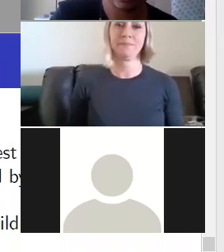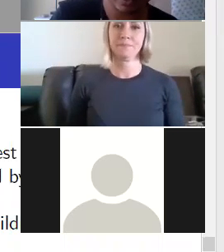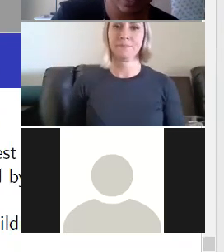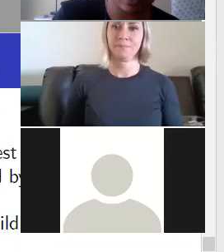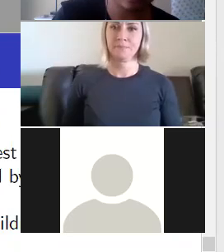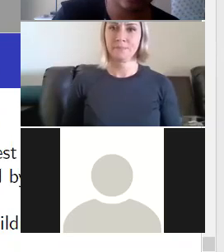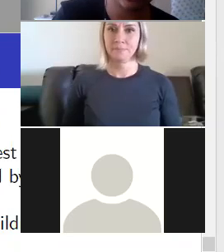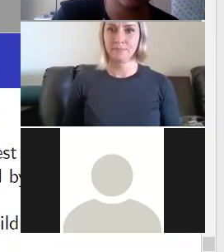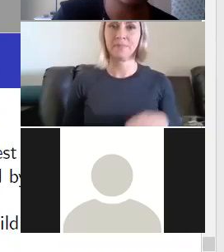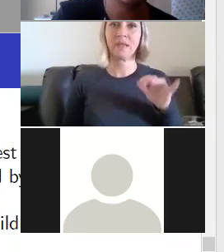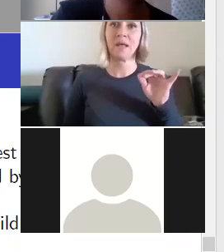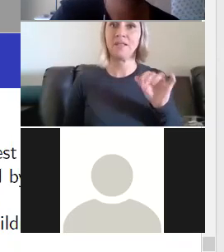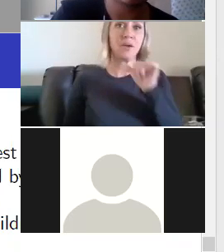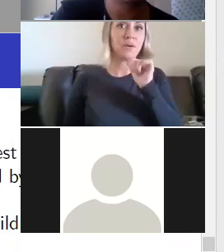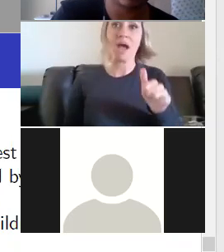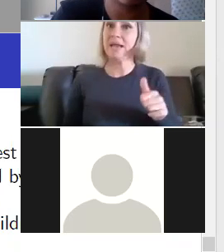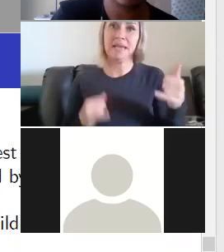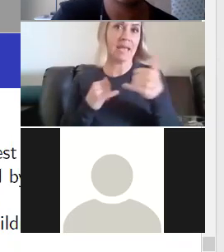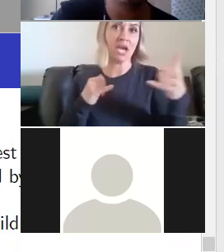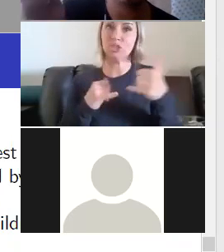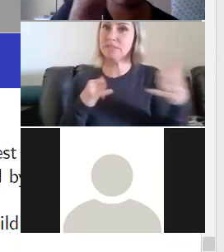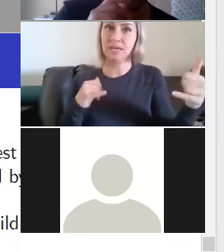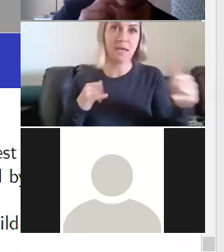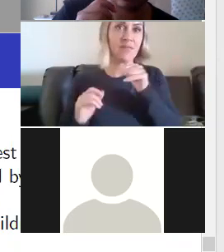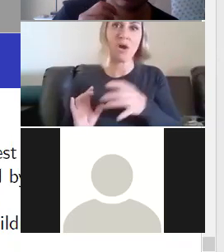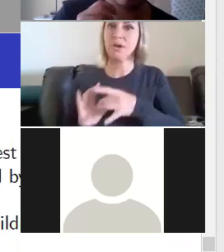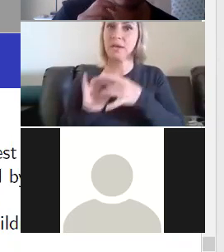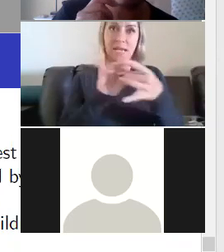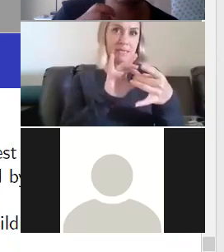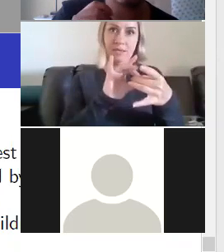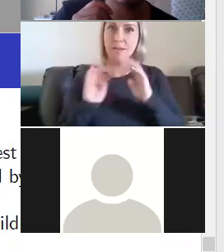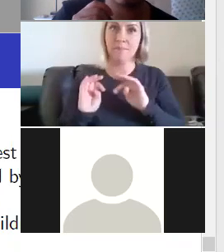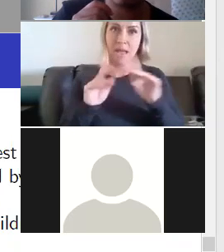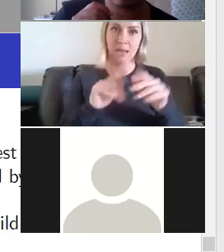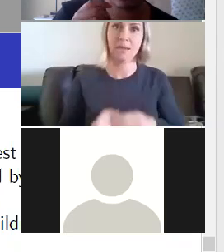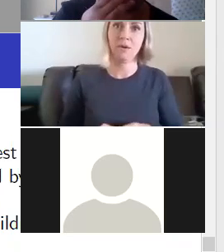Right? There are no edges that are connecting back,